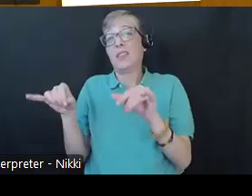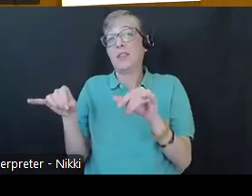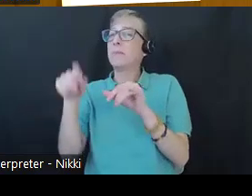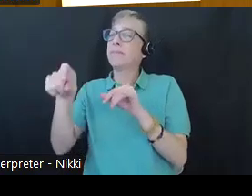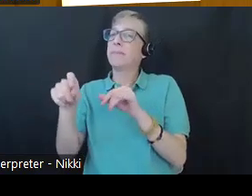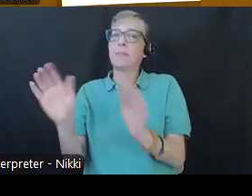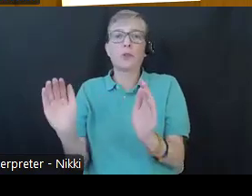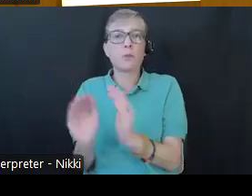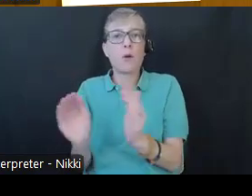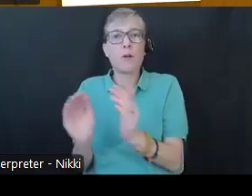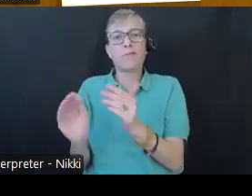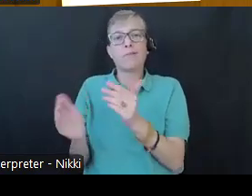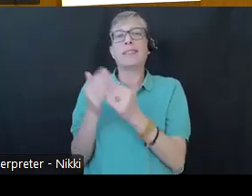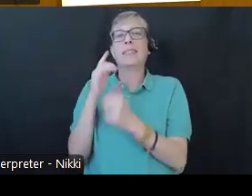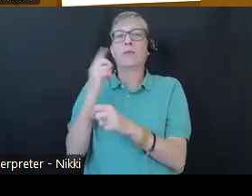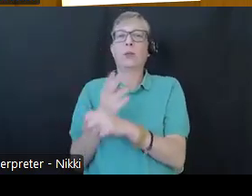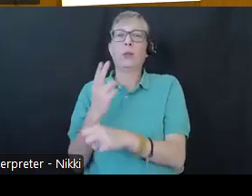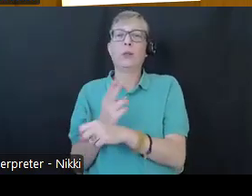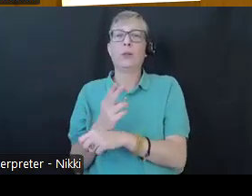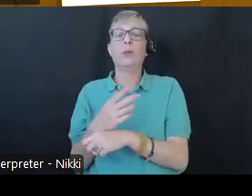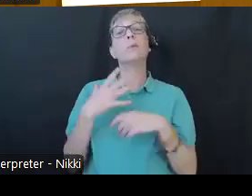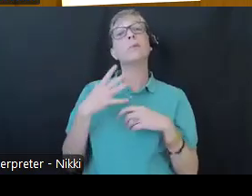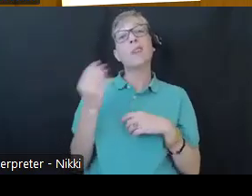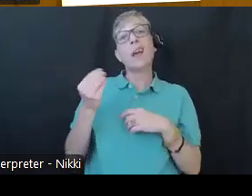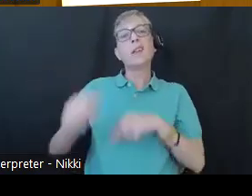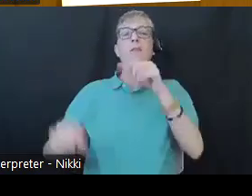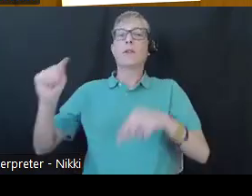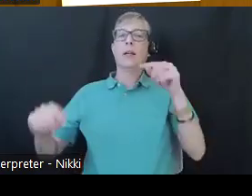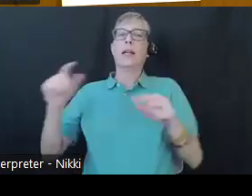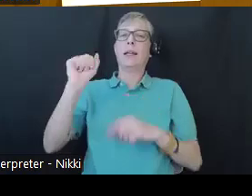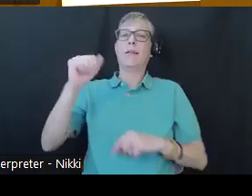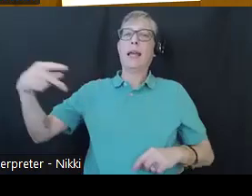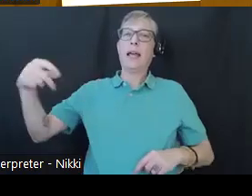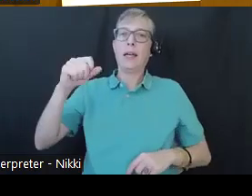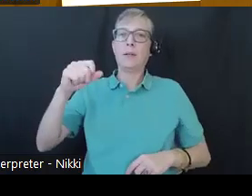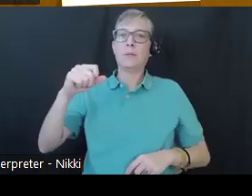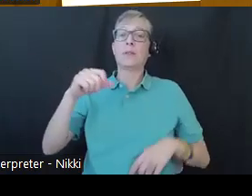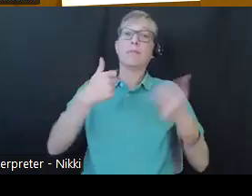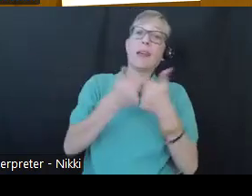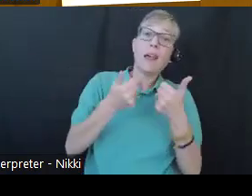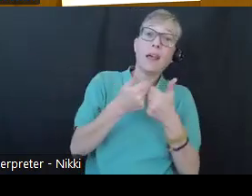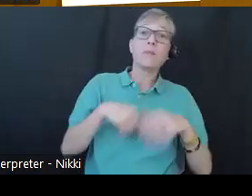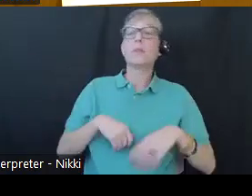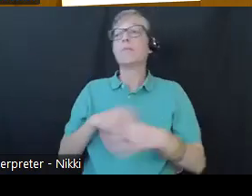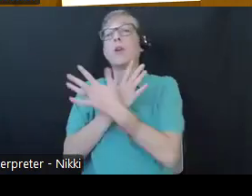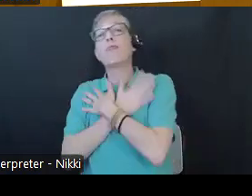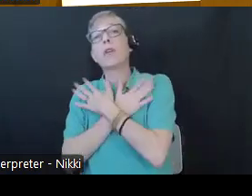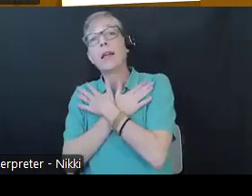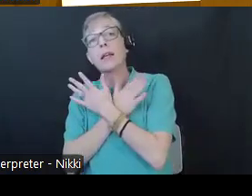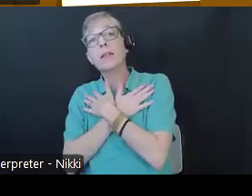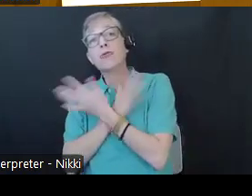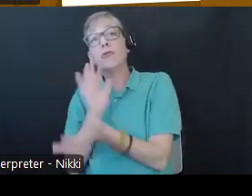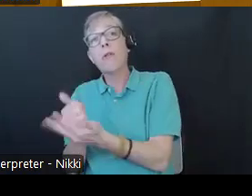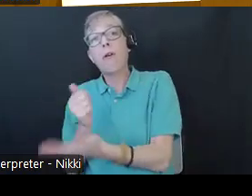choice of programs from interactive games that the kids usually like to relaxation or documentaries that the adults tend to